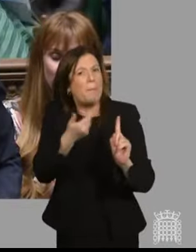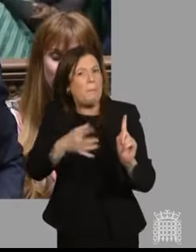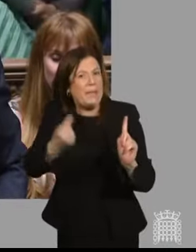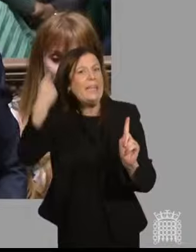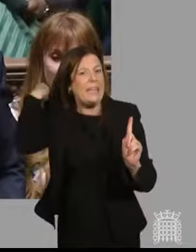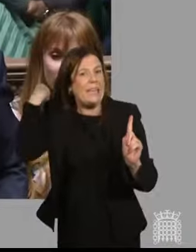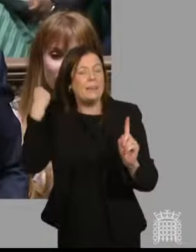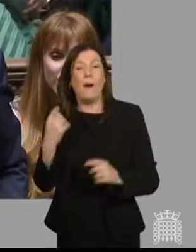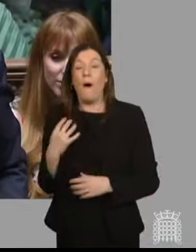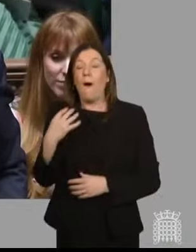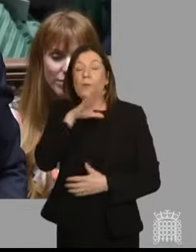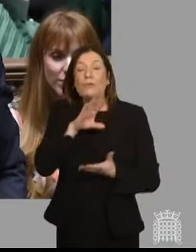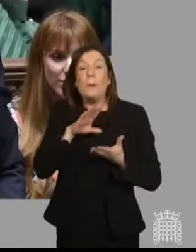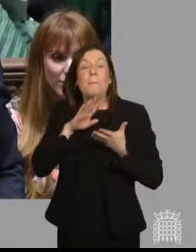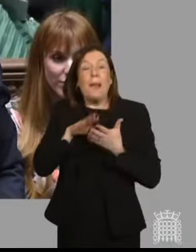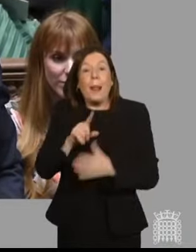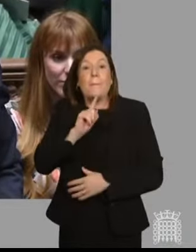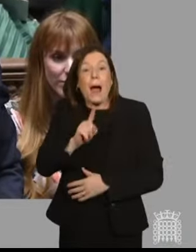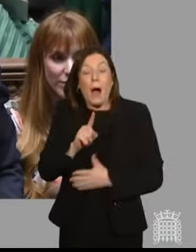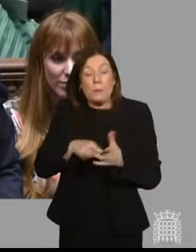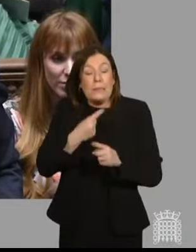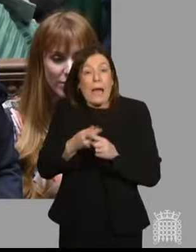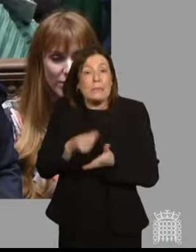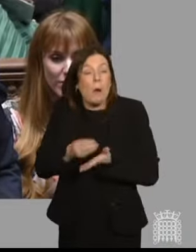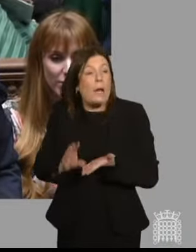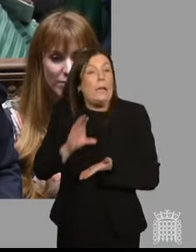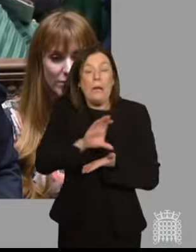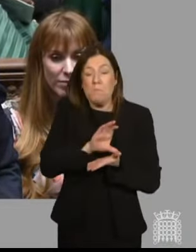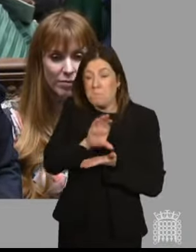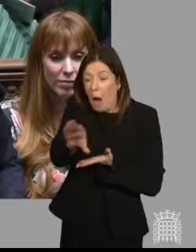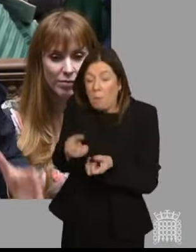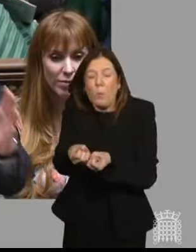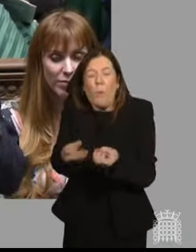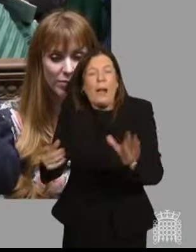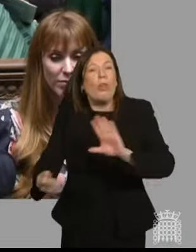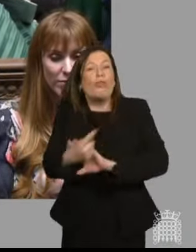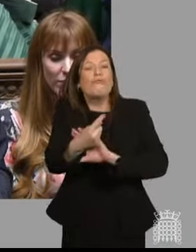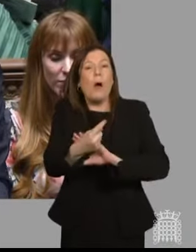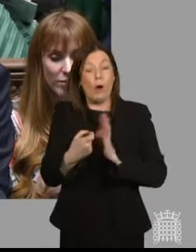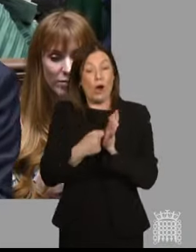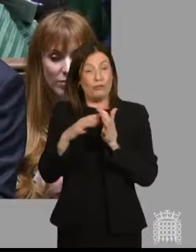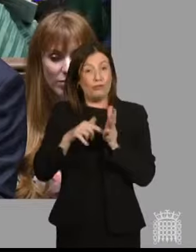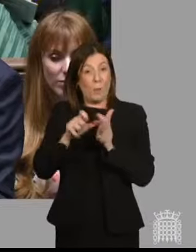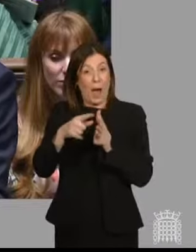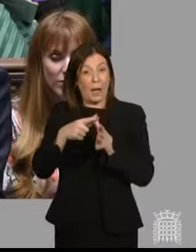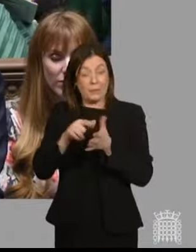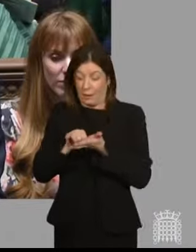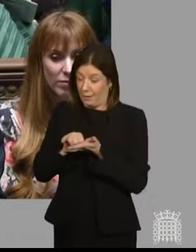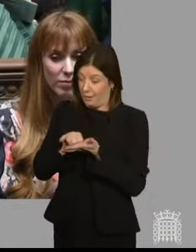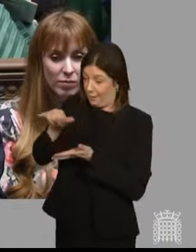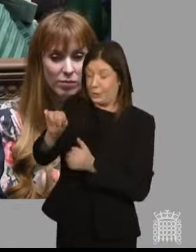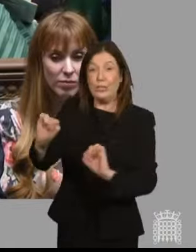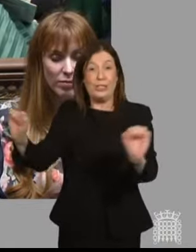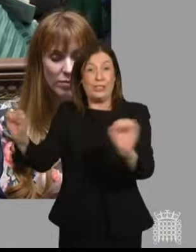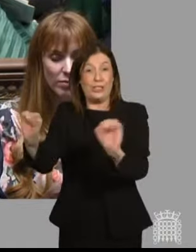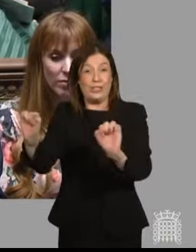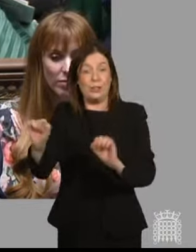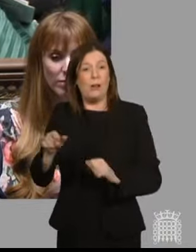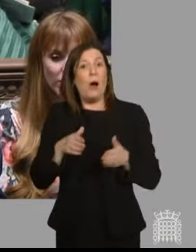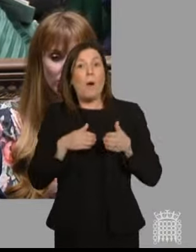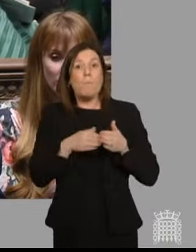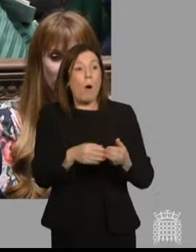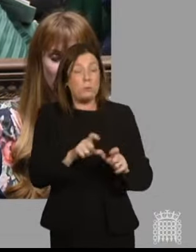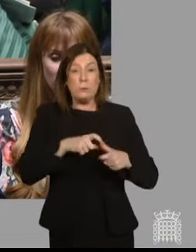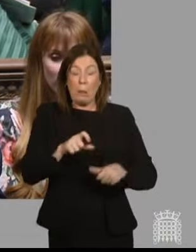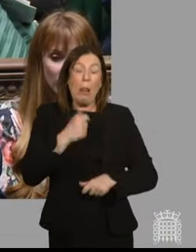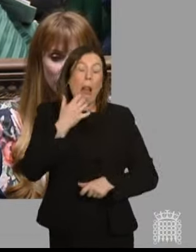the drain. No one sent to Rwanda. Small boats still coming. It's hardly a surprise he wanted to scrap the